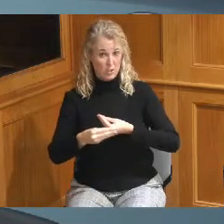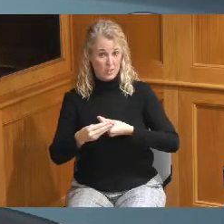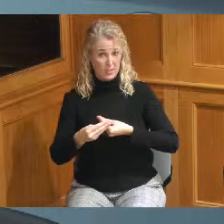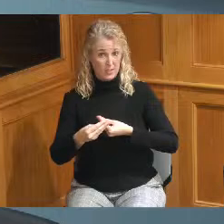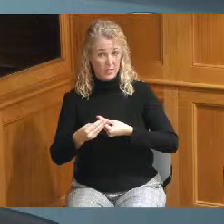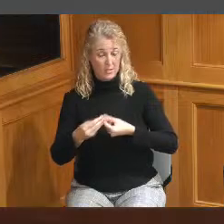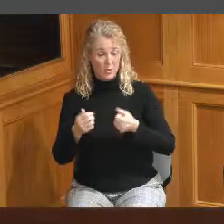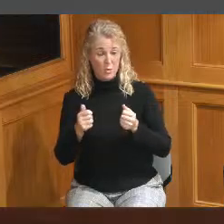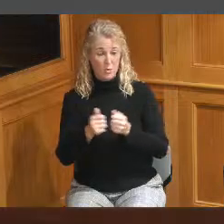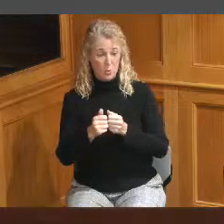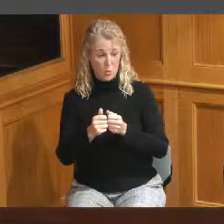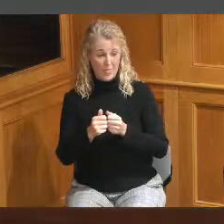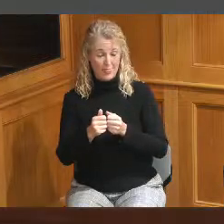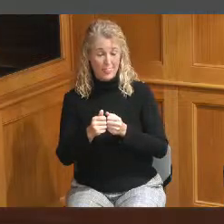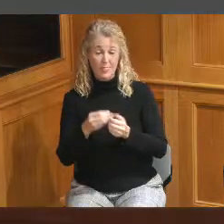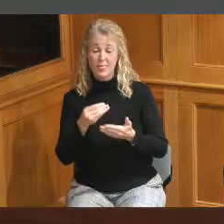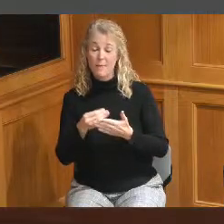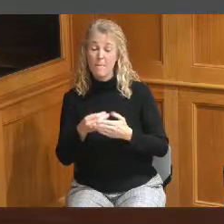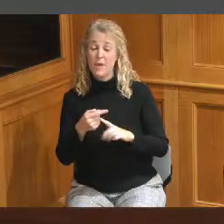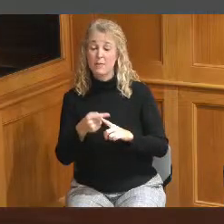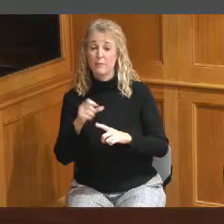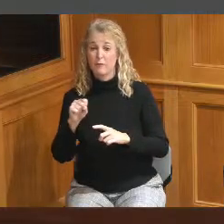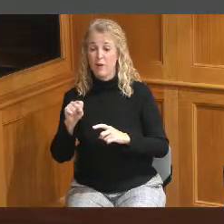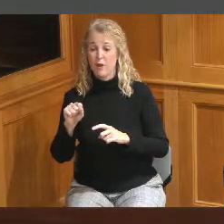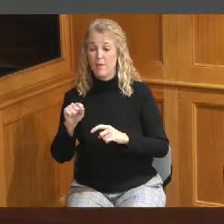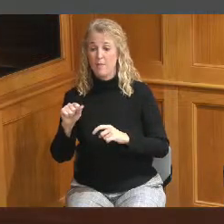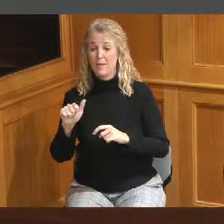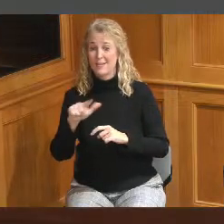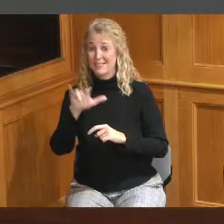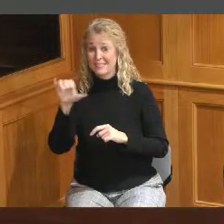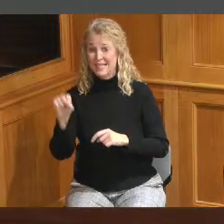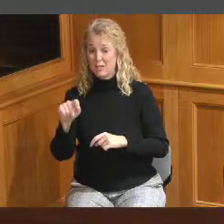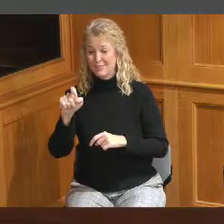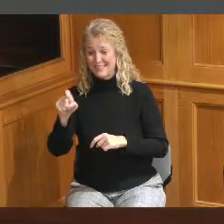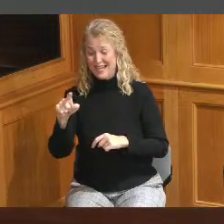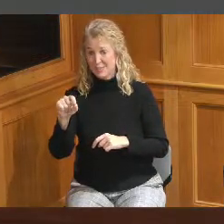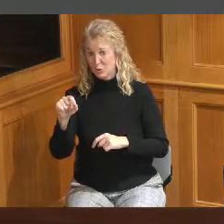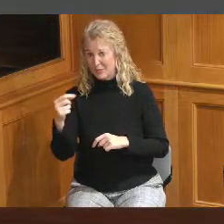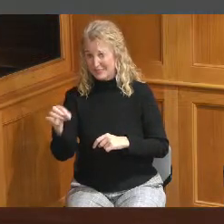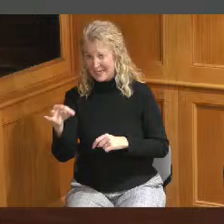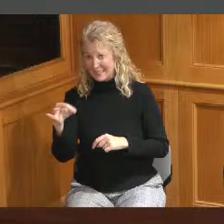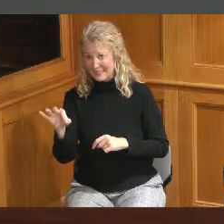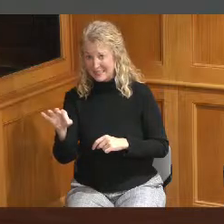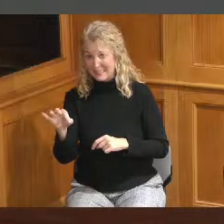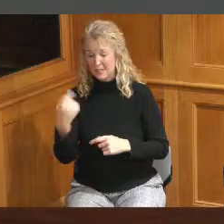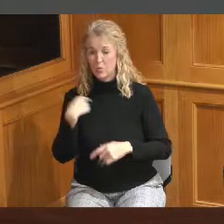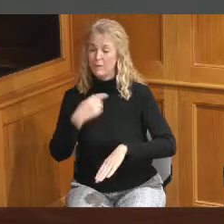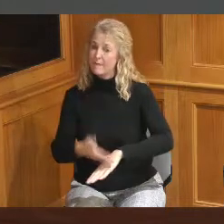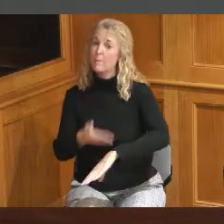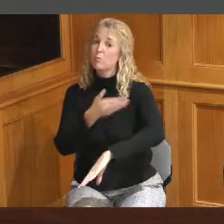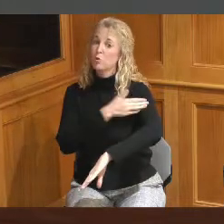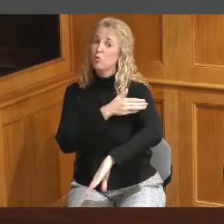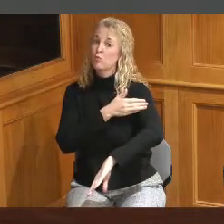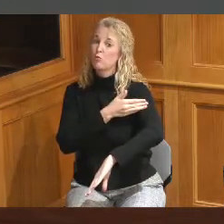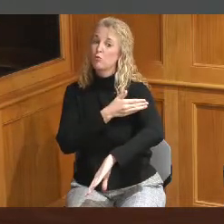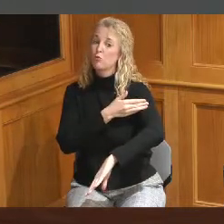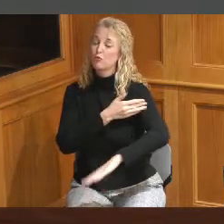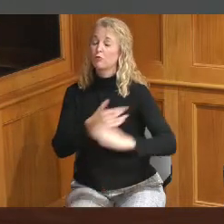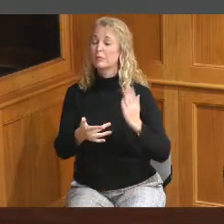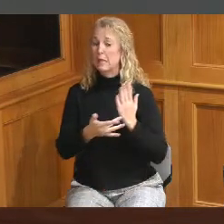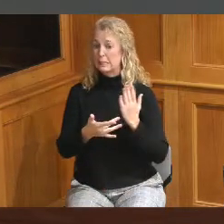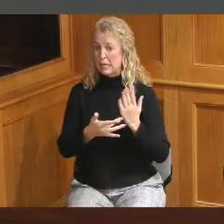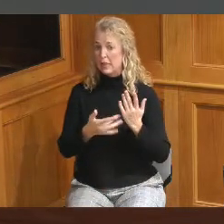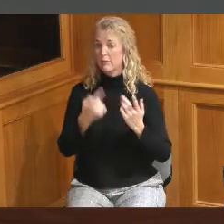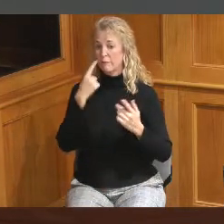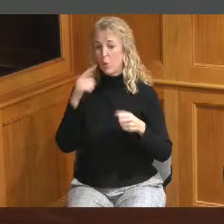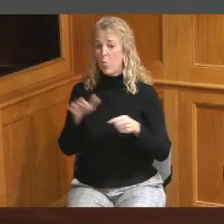utilizing the proceeds from the sales tax that was put in place back in 2019, improving the technology capabilities of the